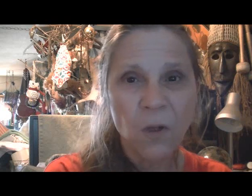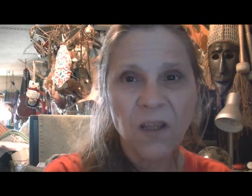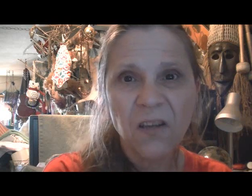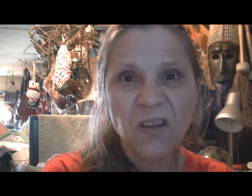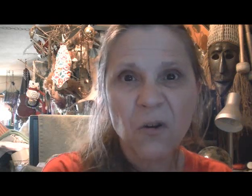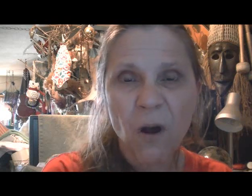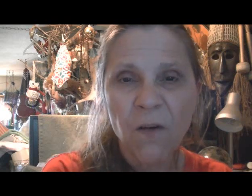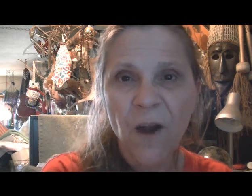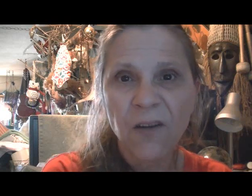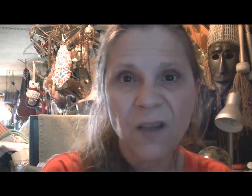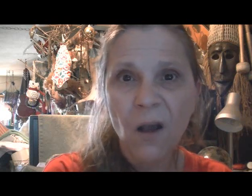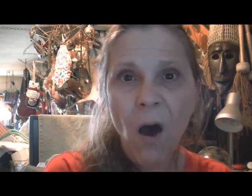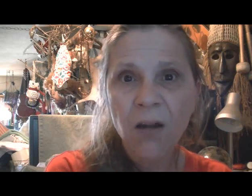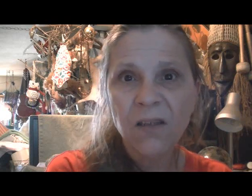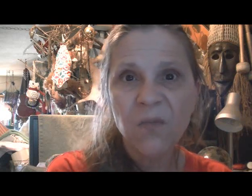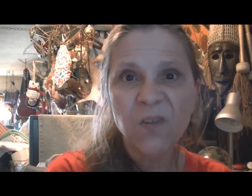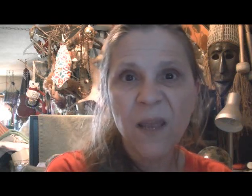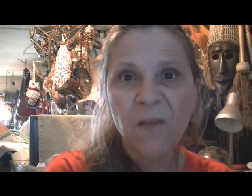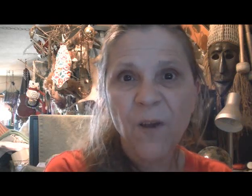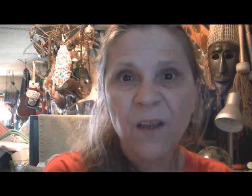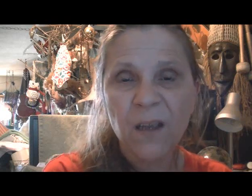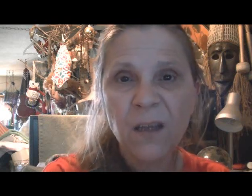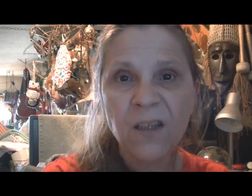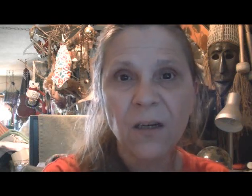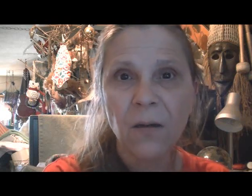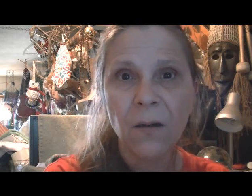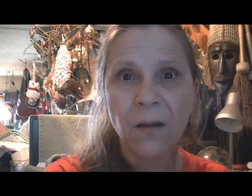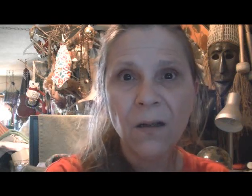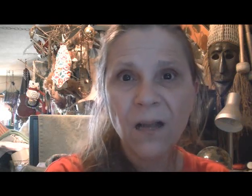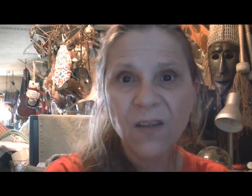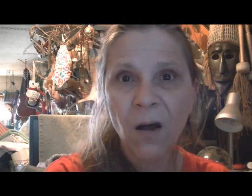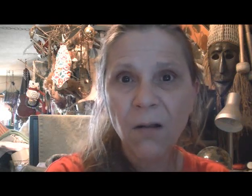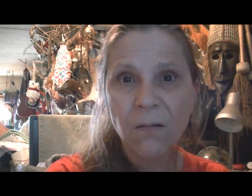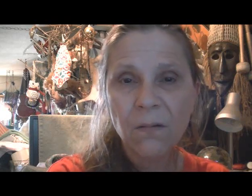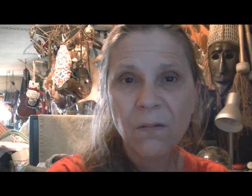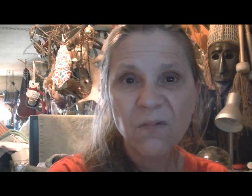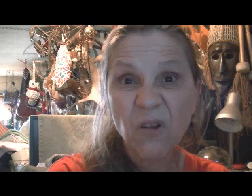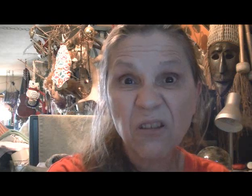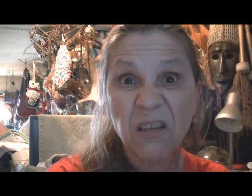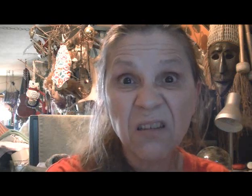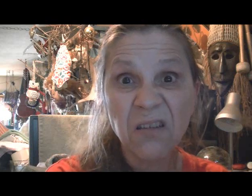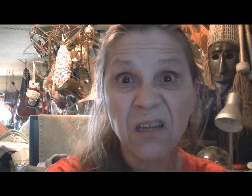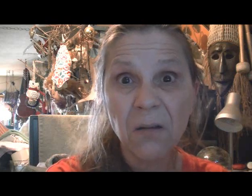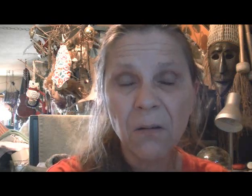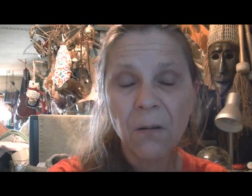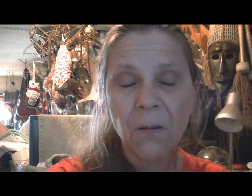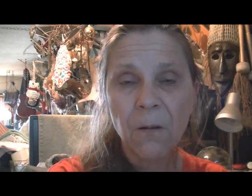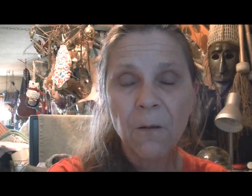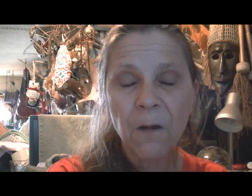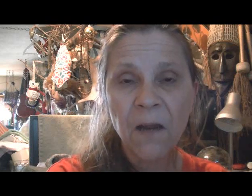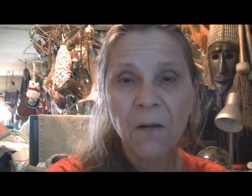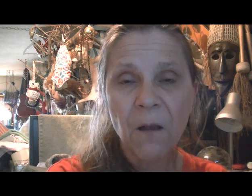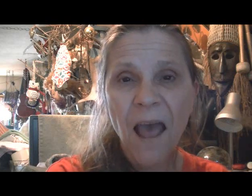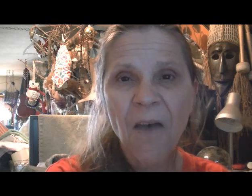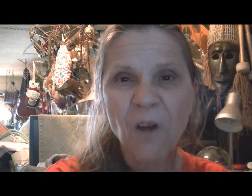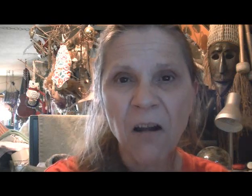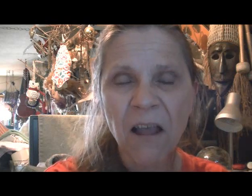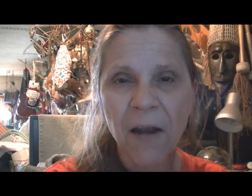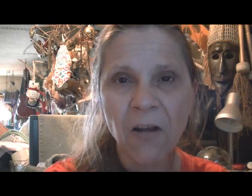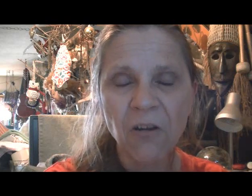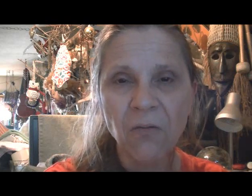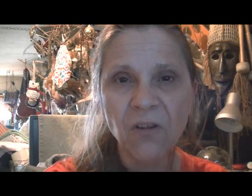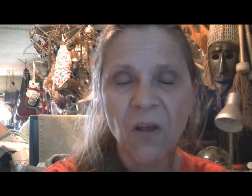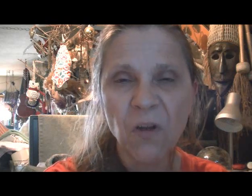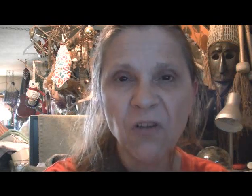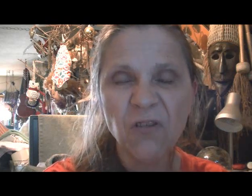They just, what did this coronavirus, all it did was make it fucking easier. That's all. Social distancing. Right? Have